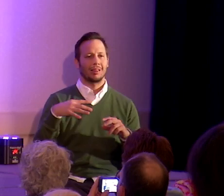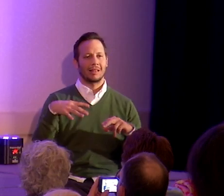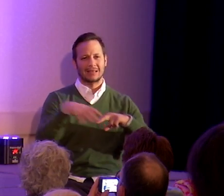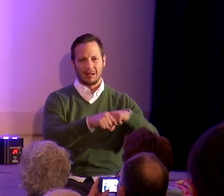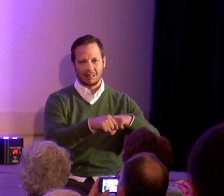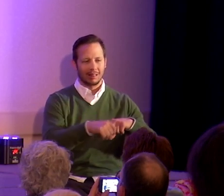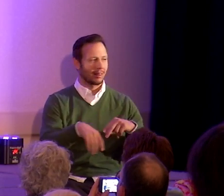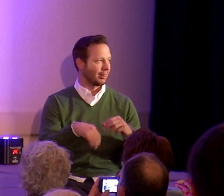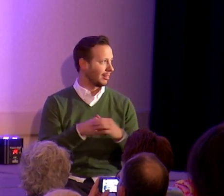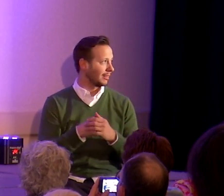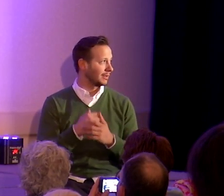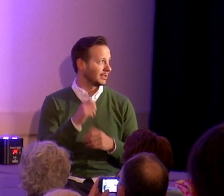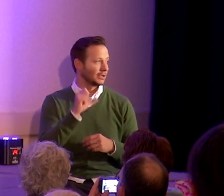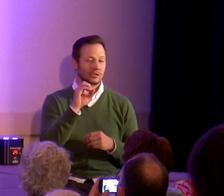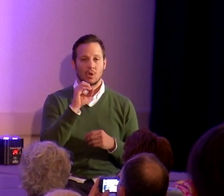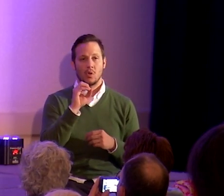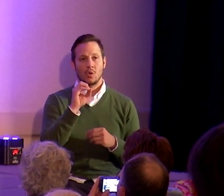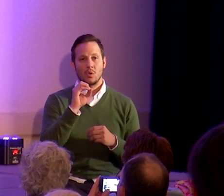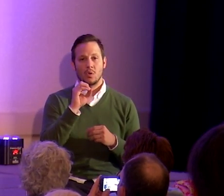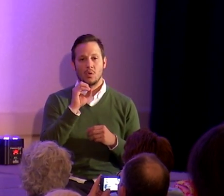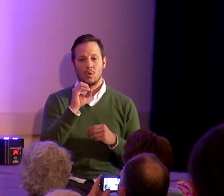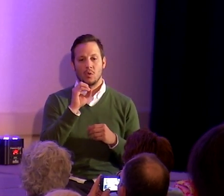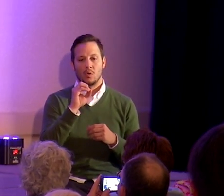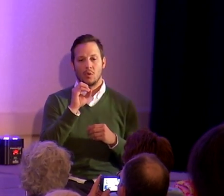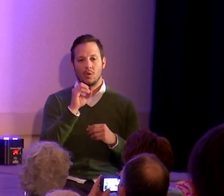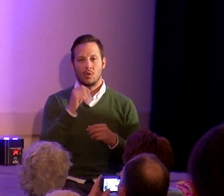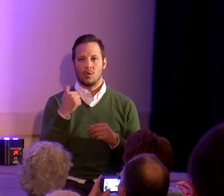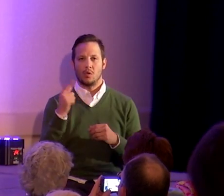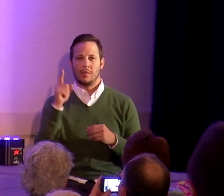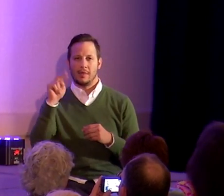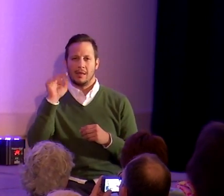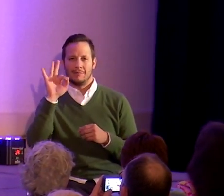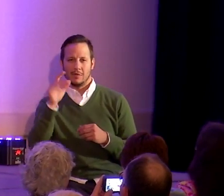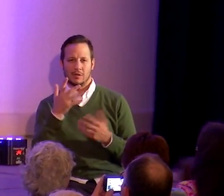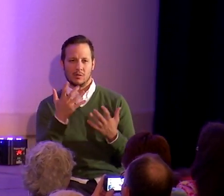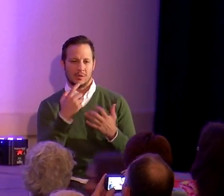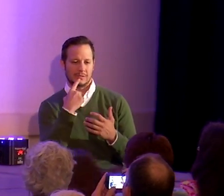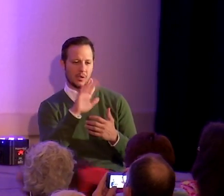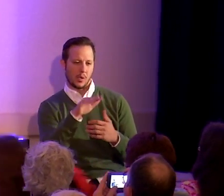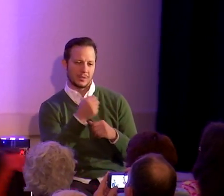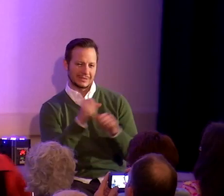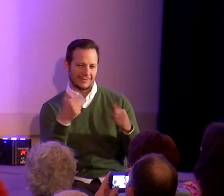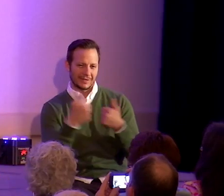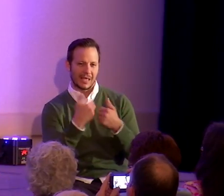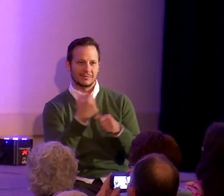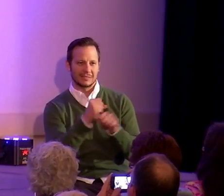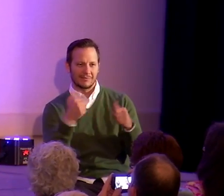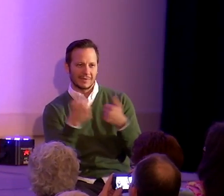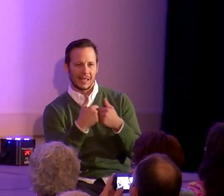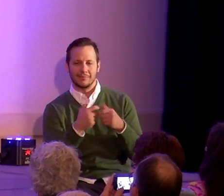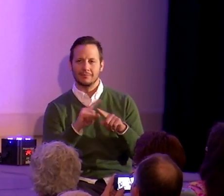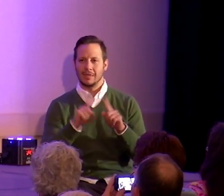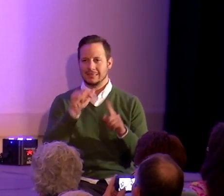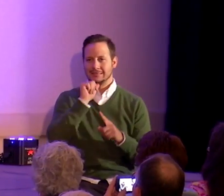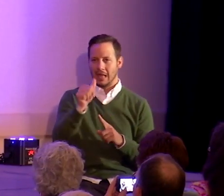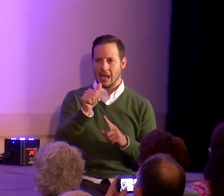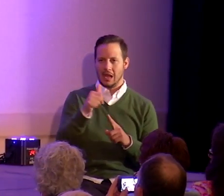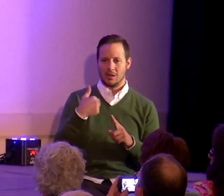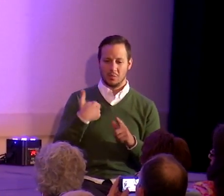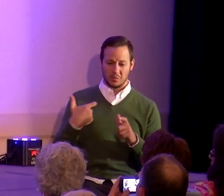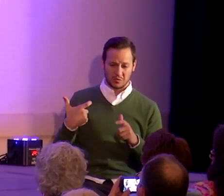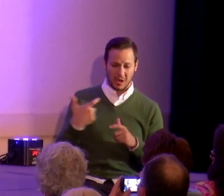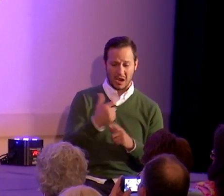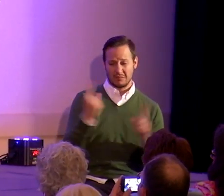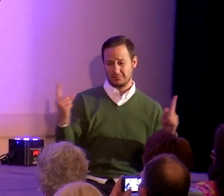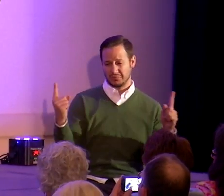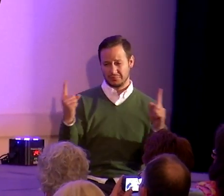make this game safe. Keep having your children play it. But you can't ever make football safe. You're running into someone at a high rate of speed,